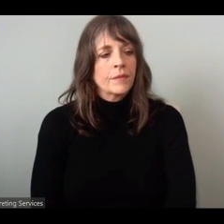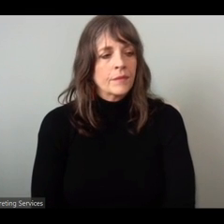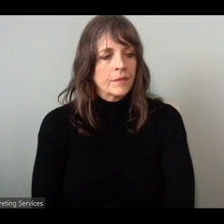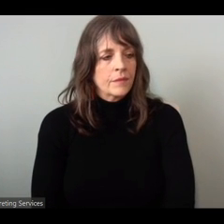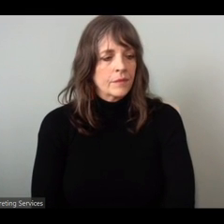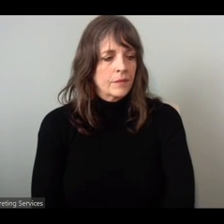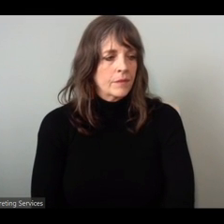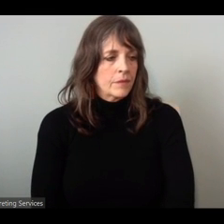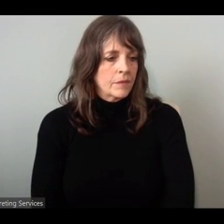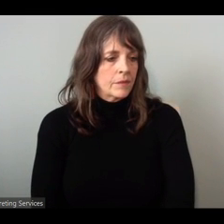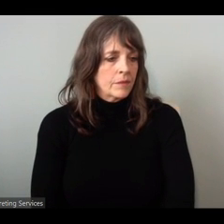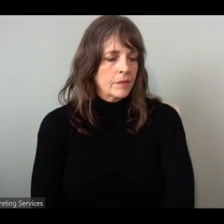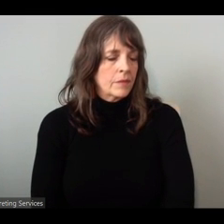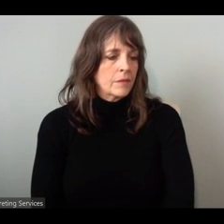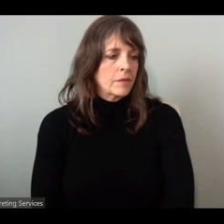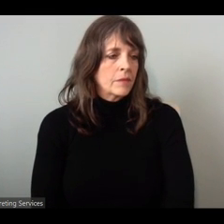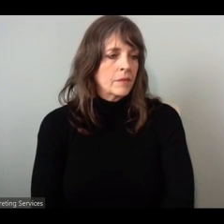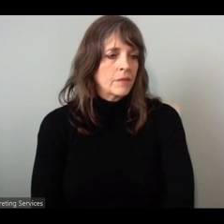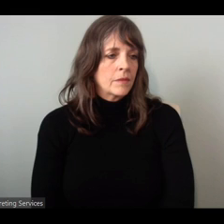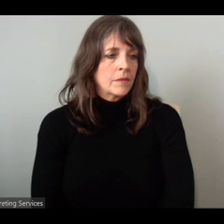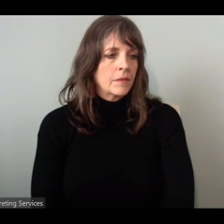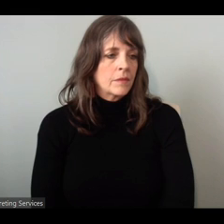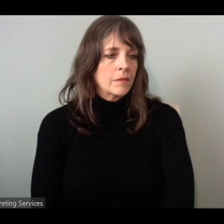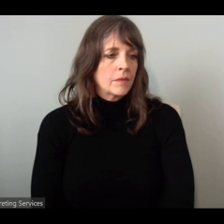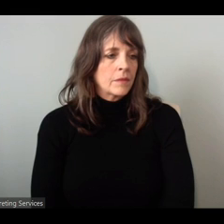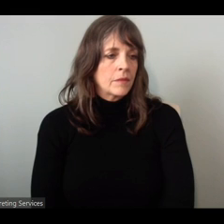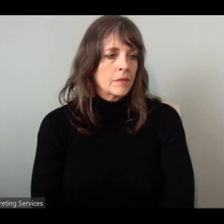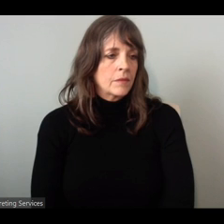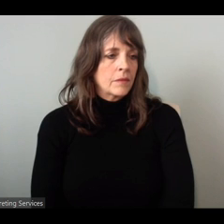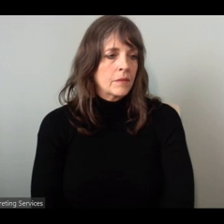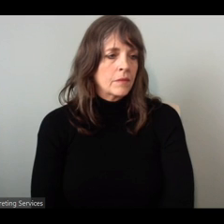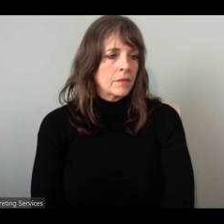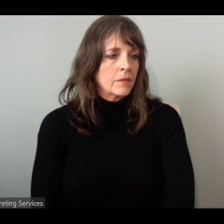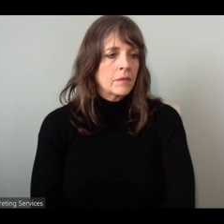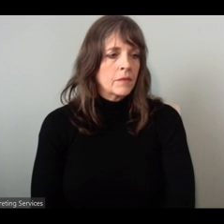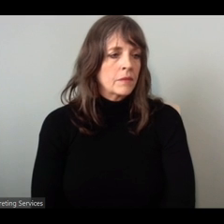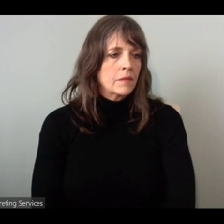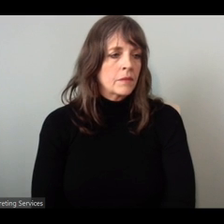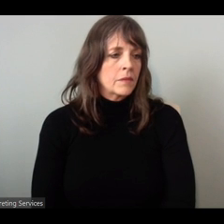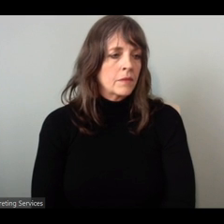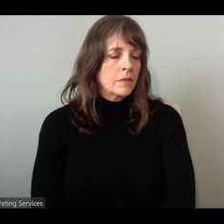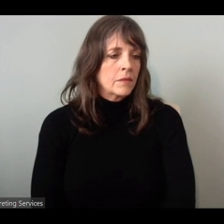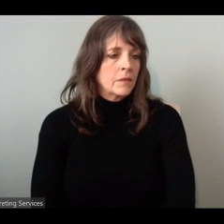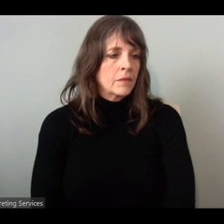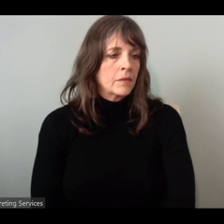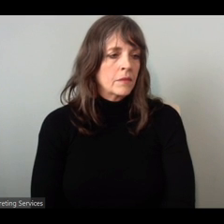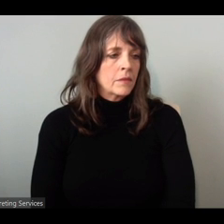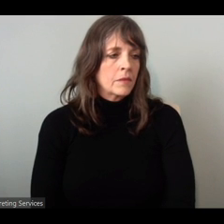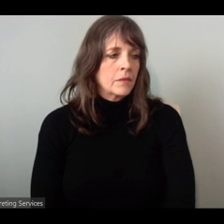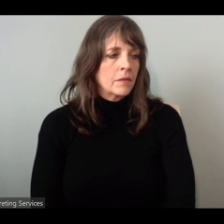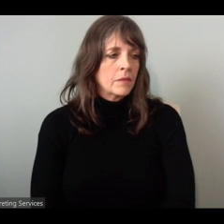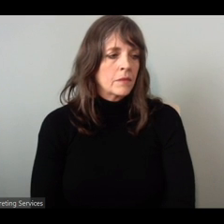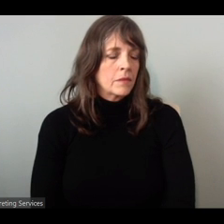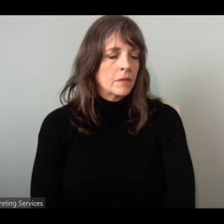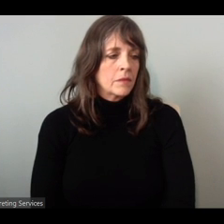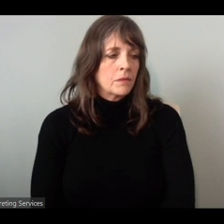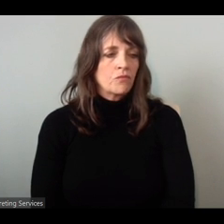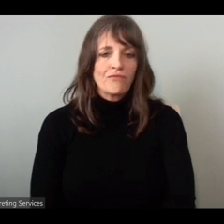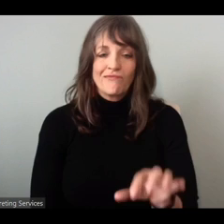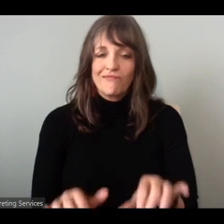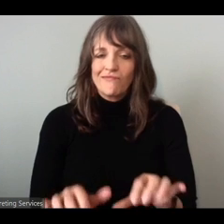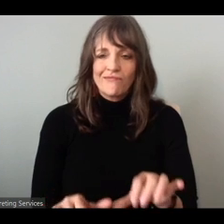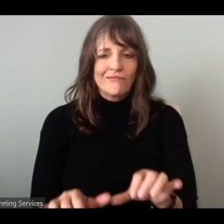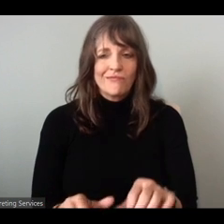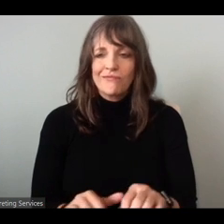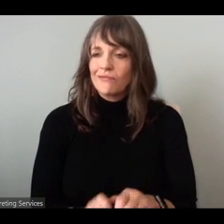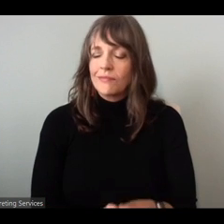Pacific Islanders in Philanthropy. We're glad to have them joining us today. At the very end of the presentation,